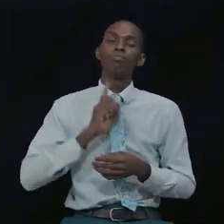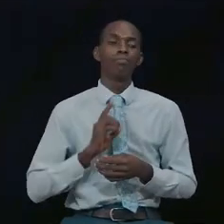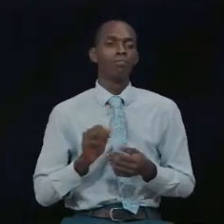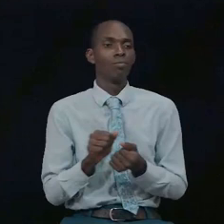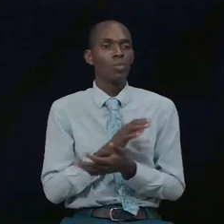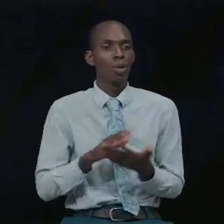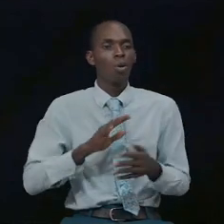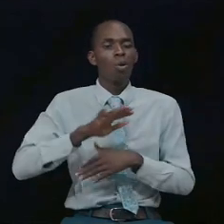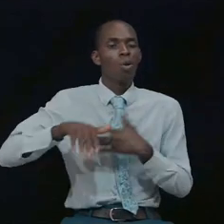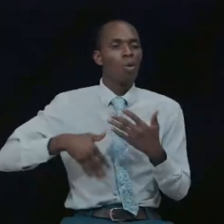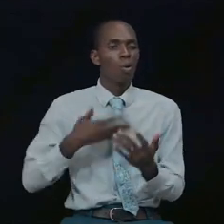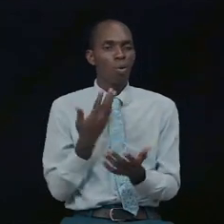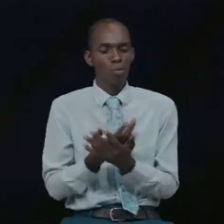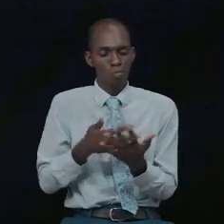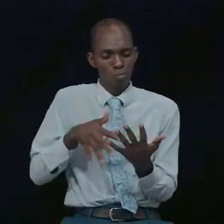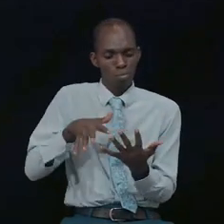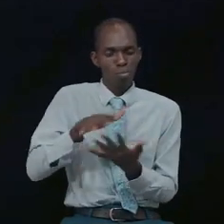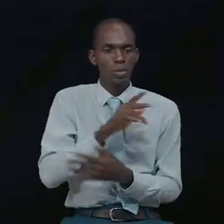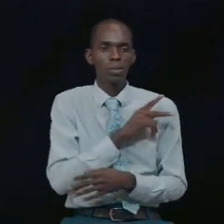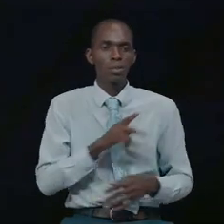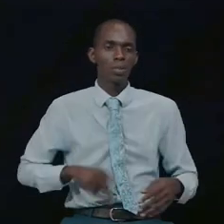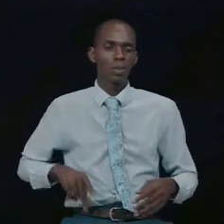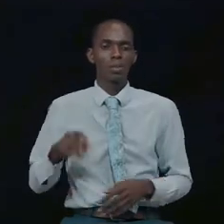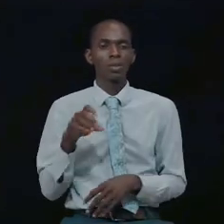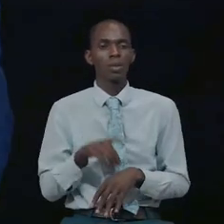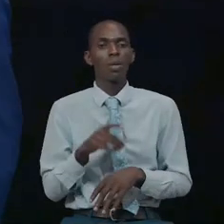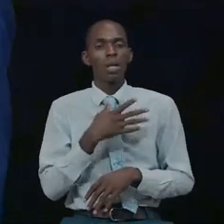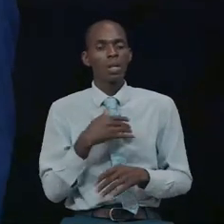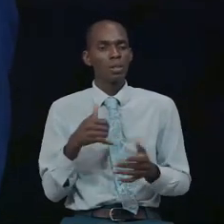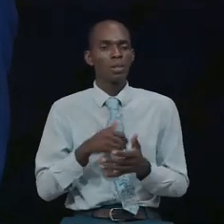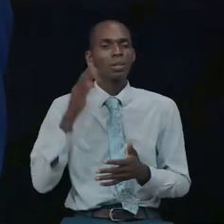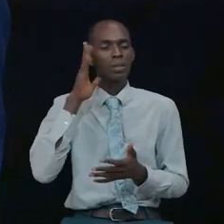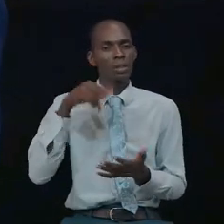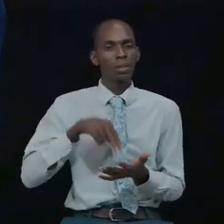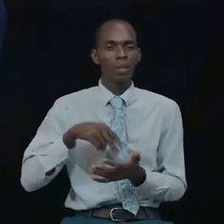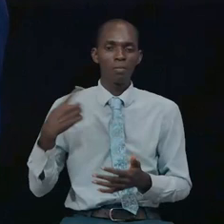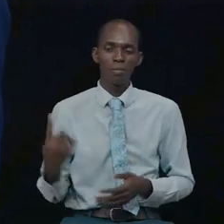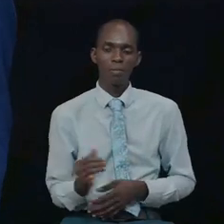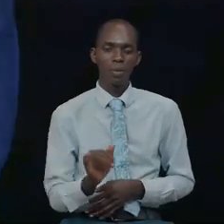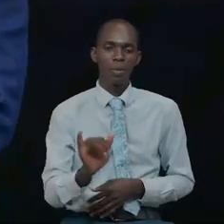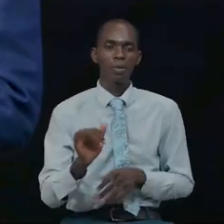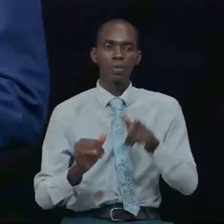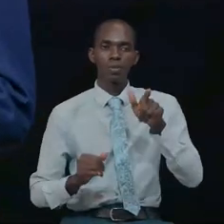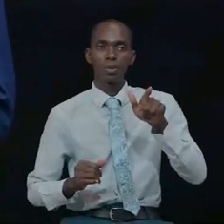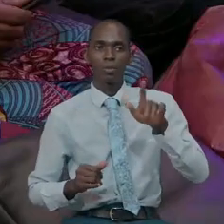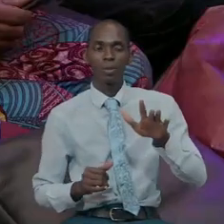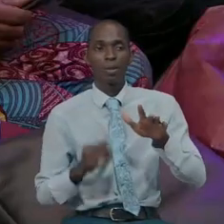consume all these kingdoms, and it shall stand forever.